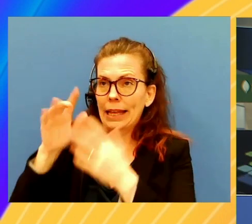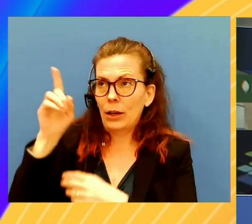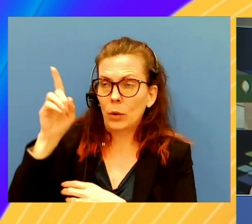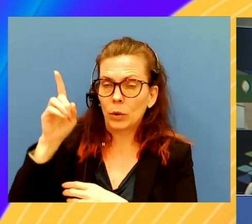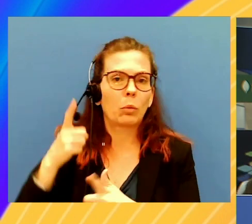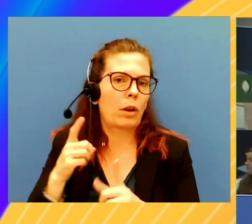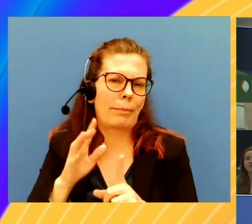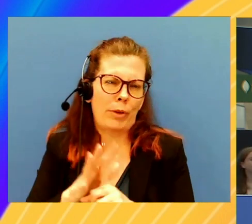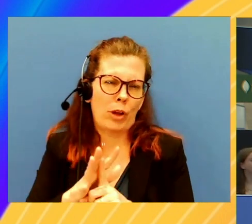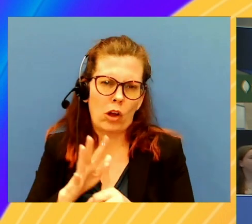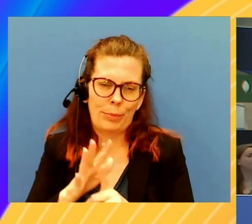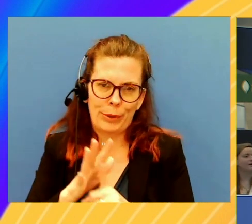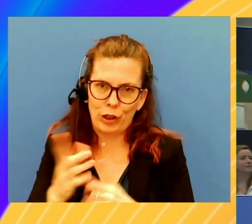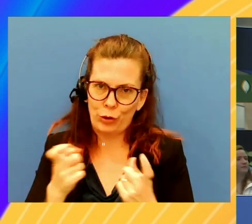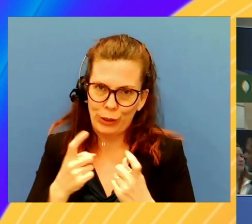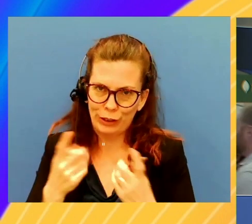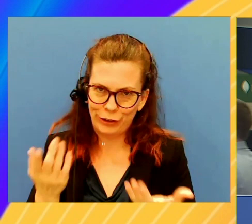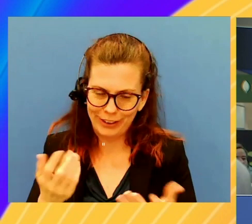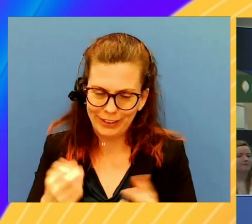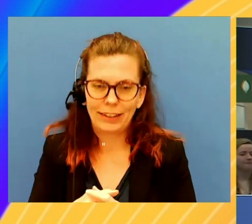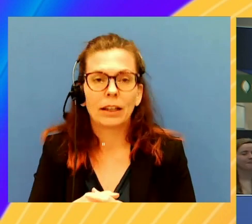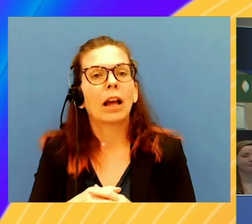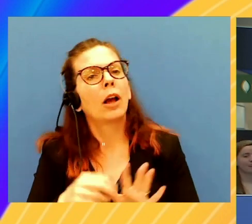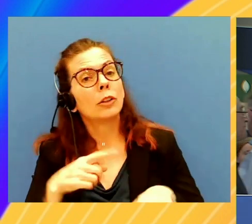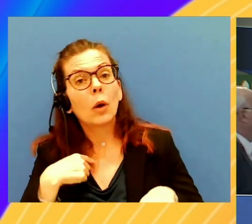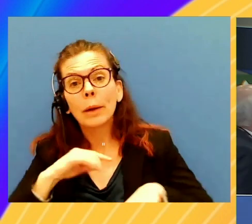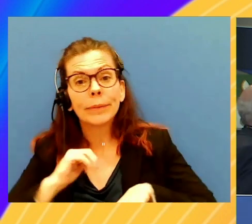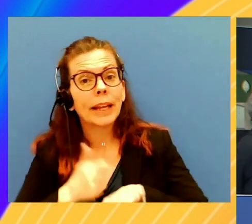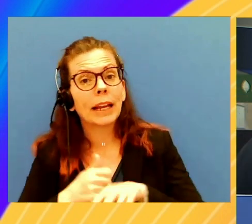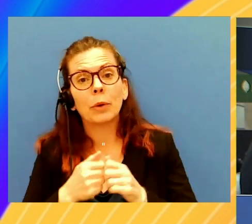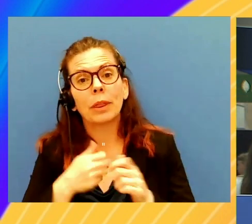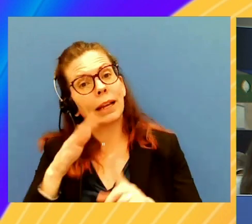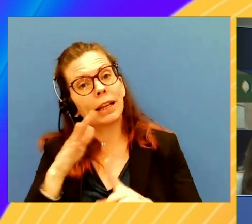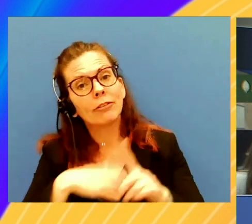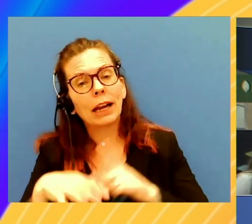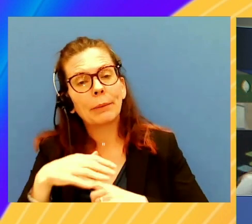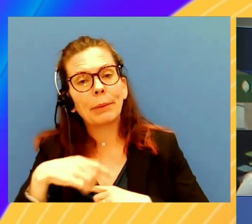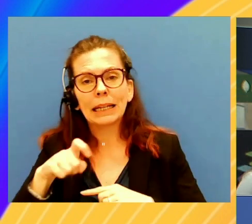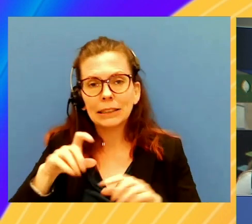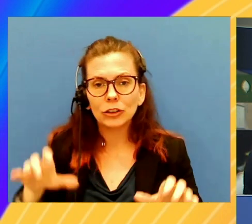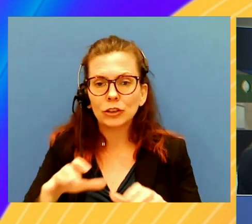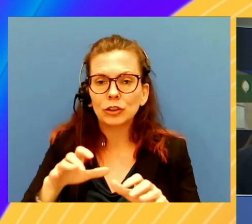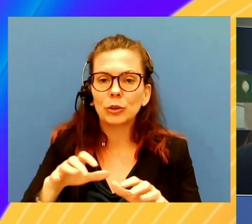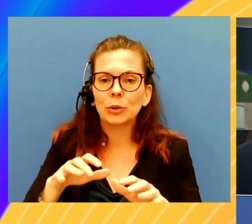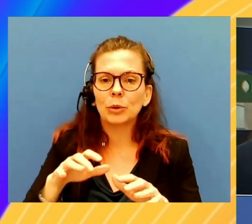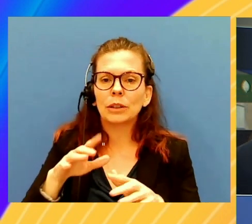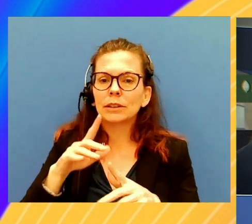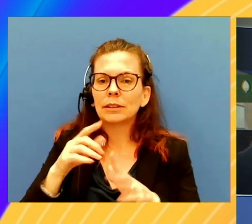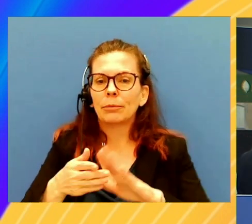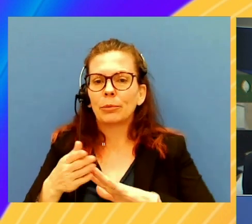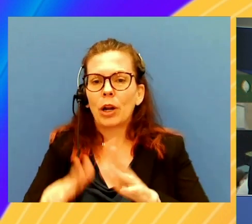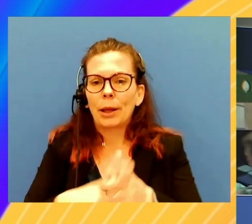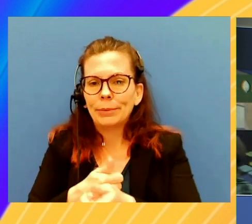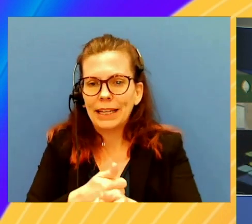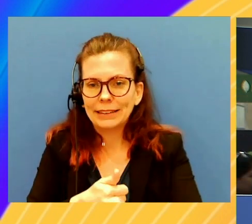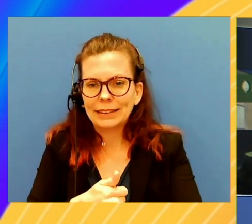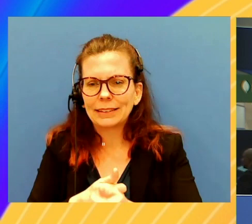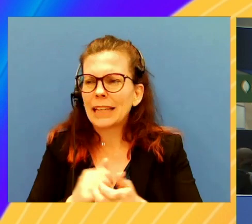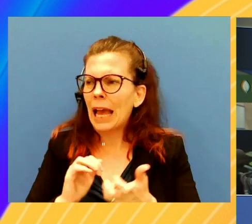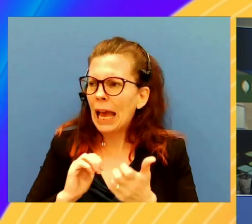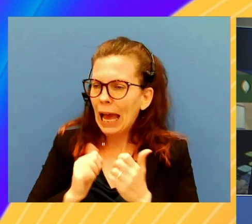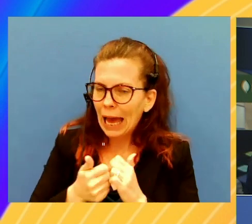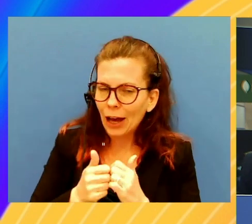popular questions I get is, so I'm set up with my environment and I need to do some Yum updates. Yep. So how